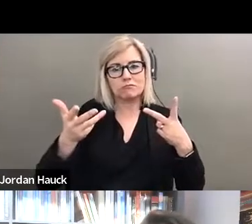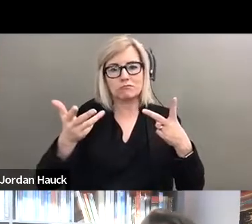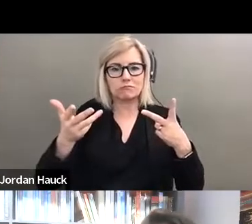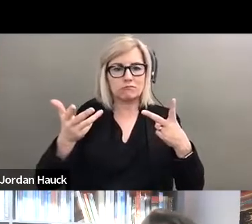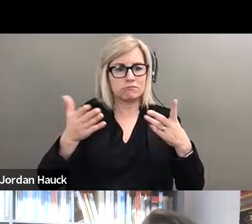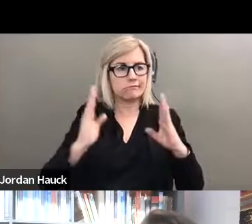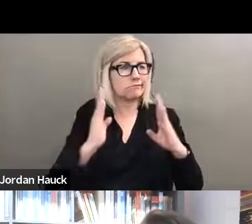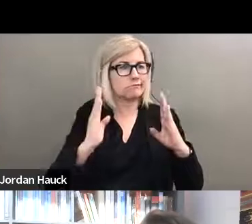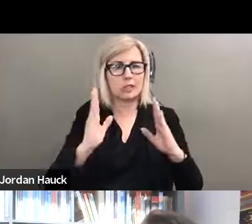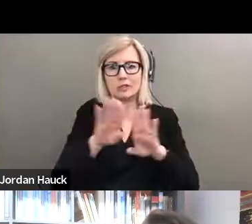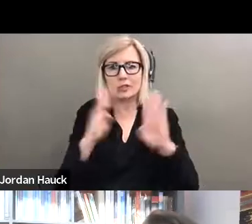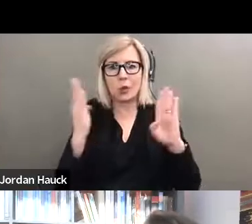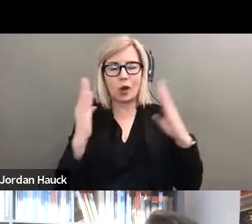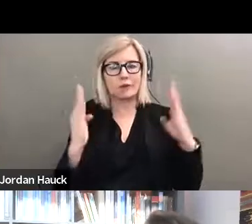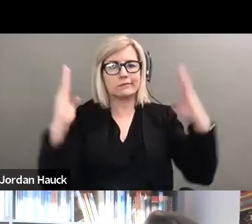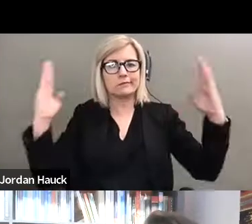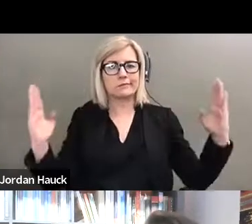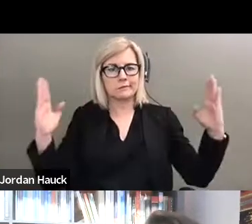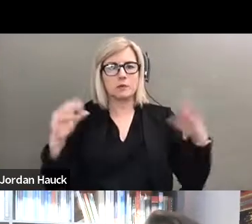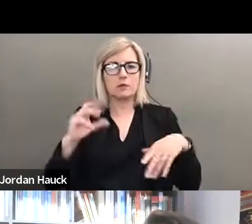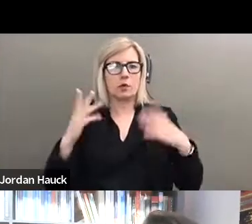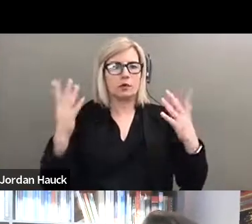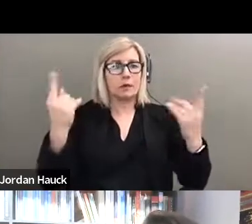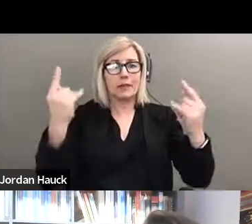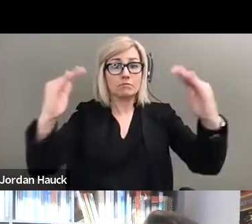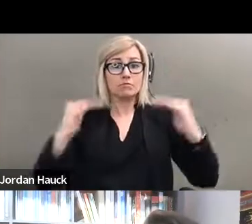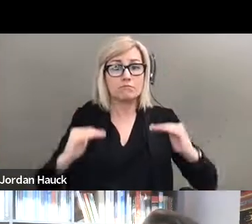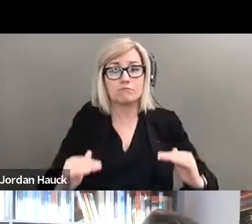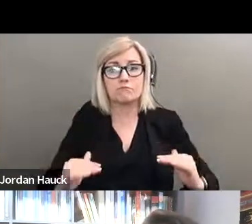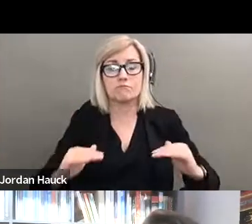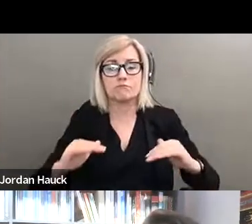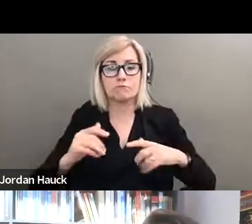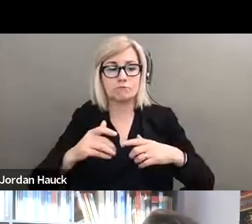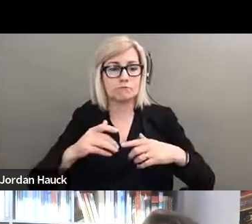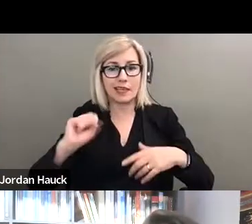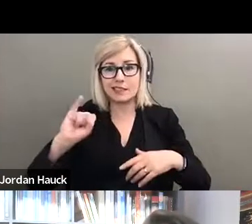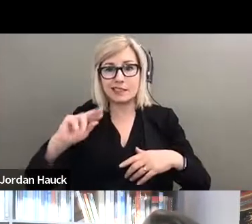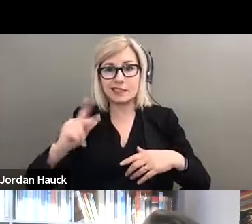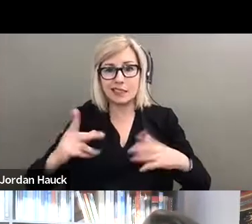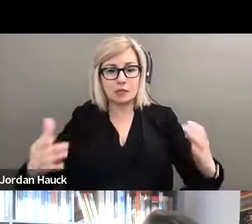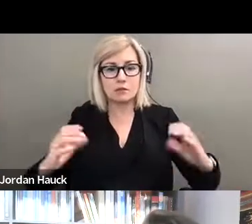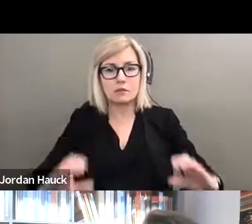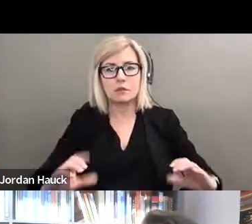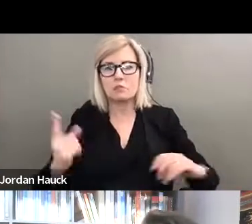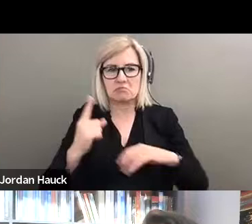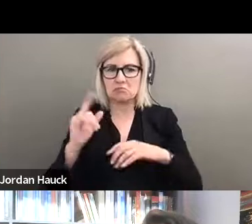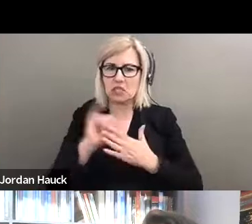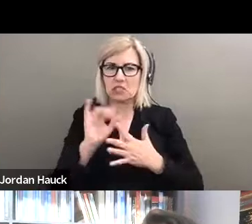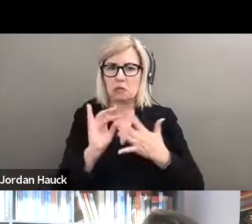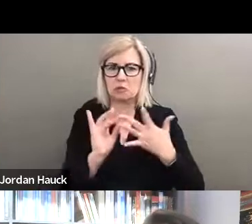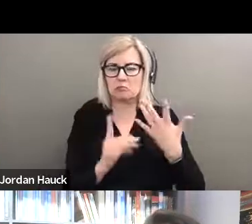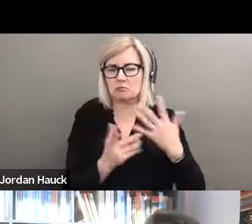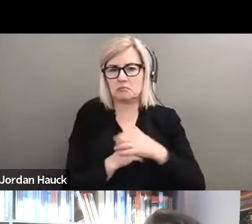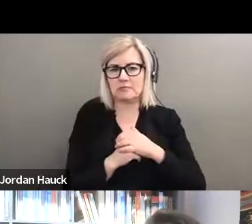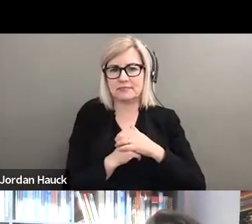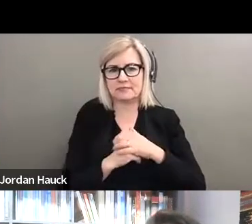widened door or lowering of something, sink or something, that's an option, would be an